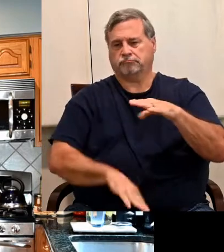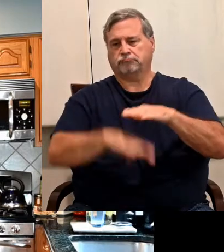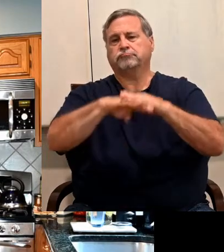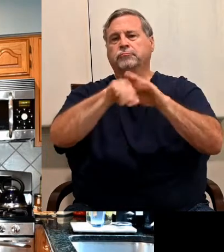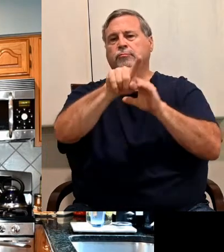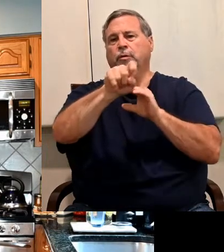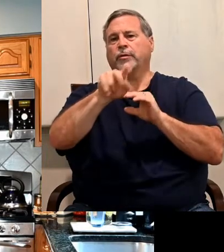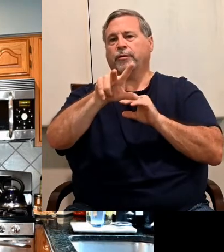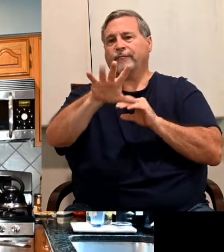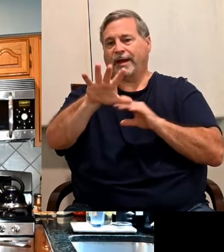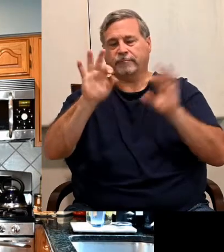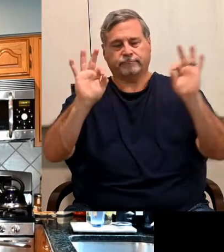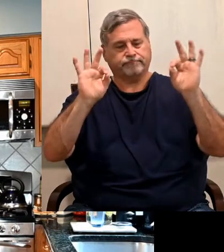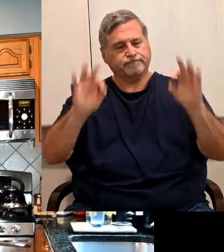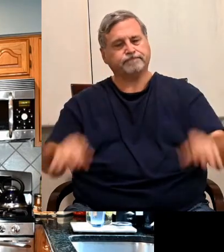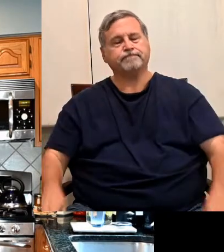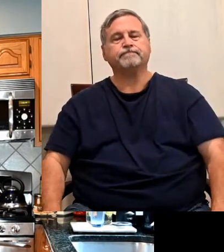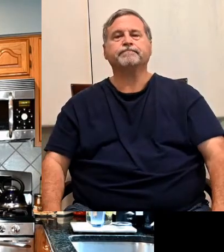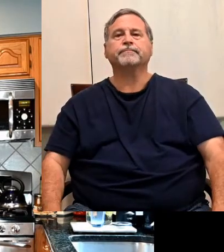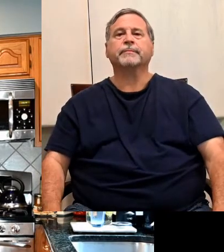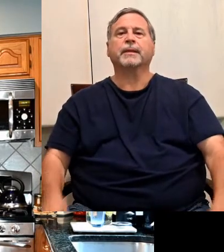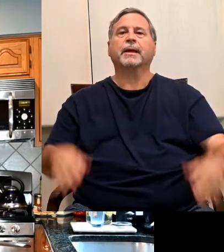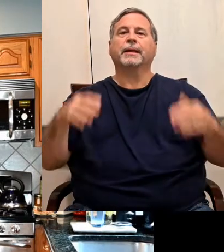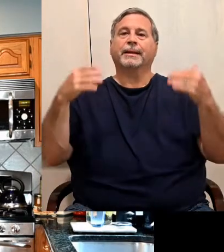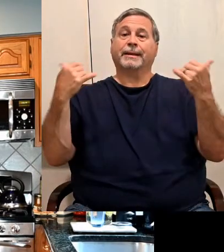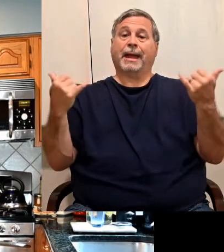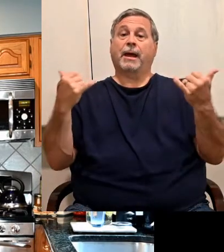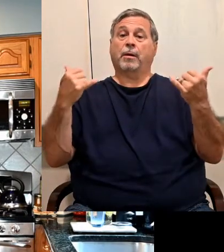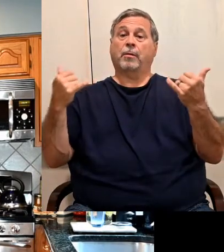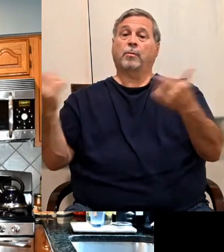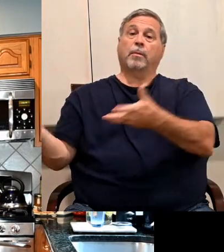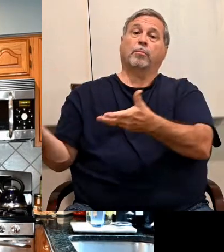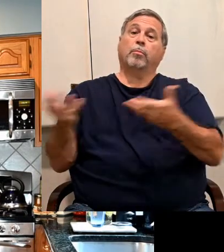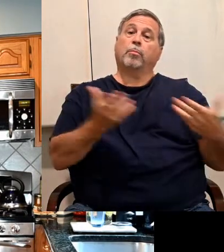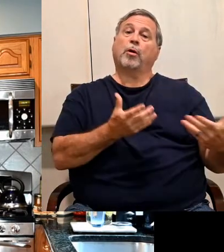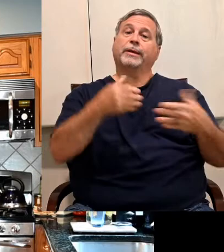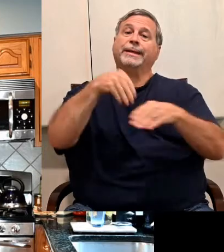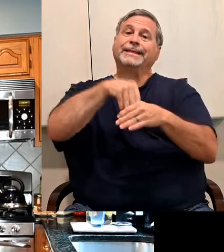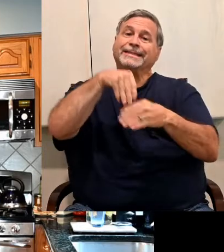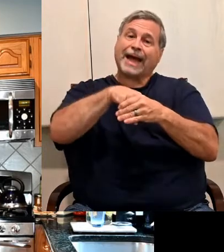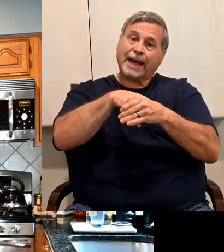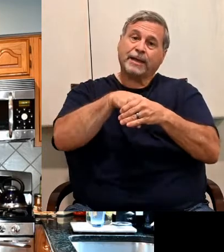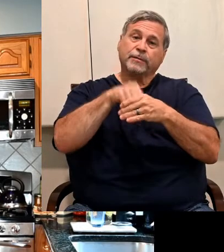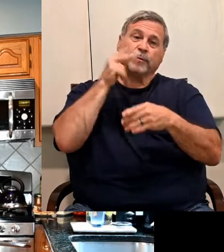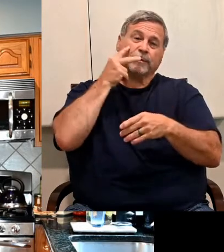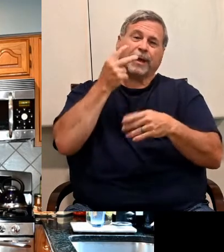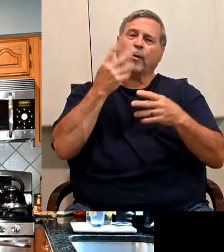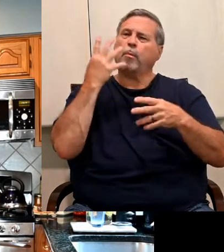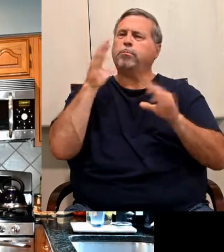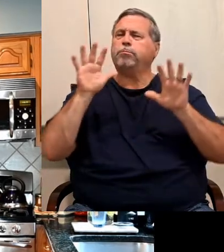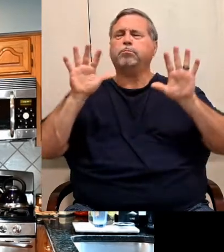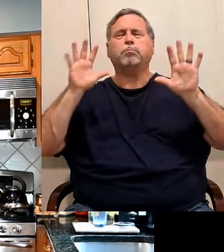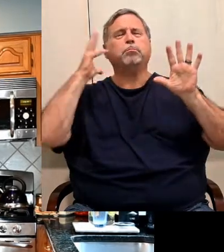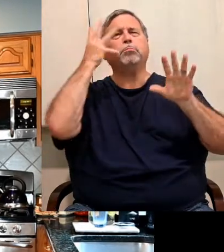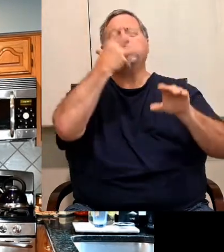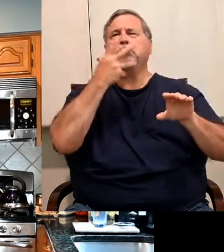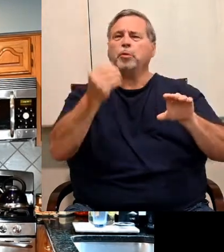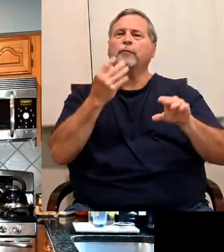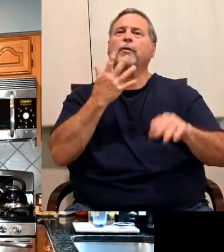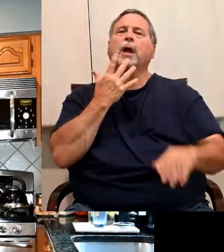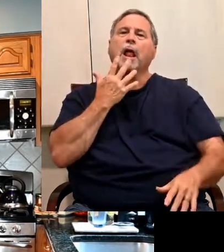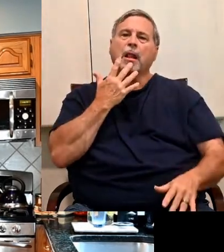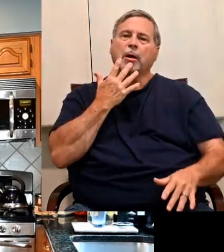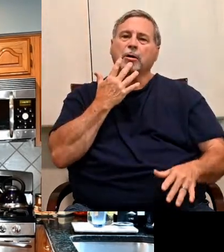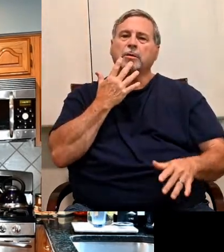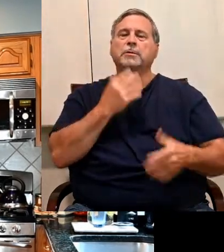areas, and indeed it got up to the 135. Now what we're doing right now, we've taken it inside. As you can see, it has a